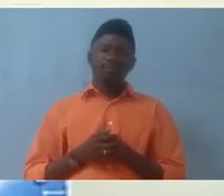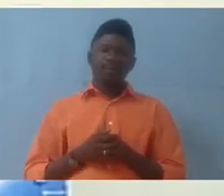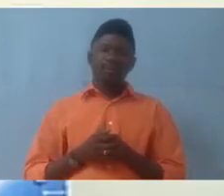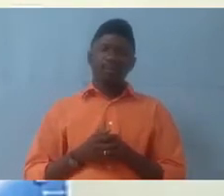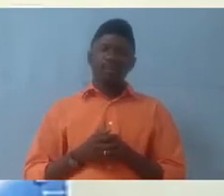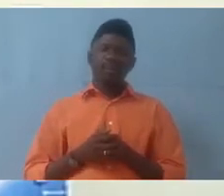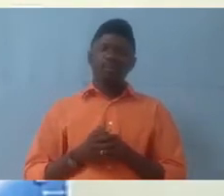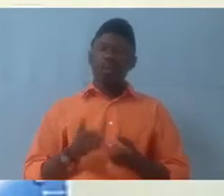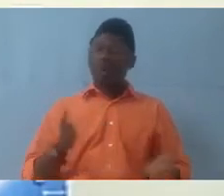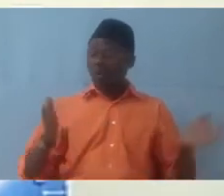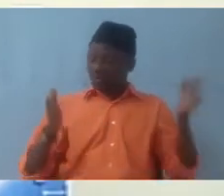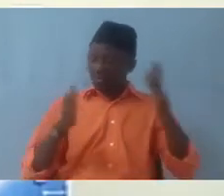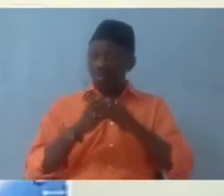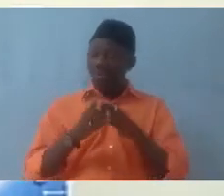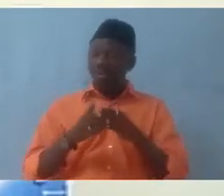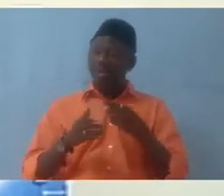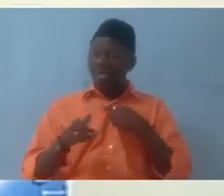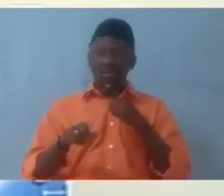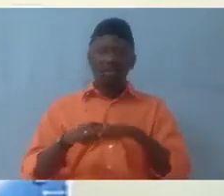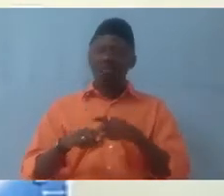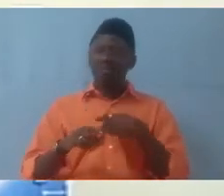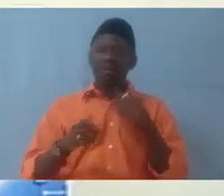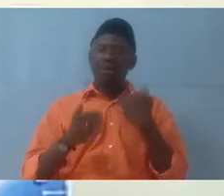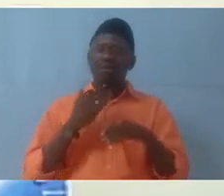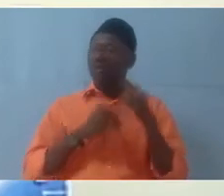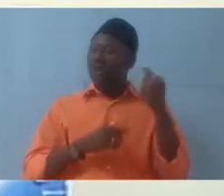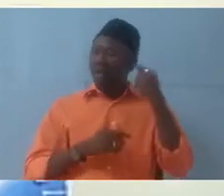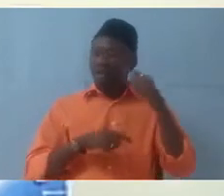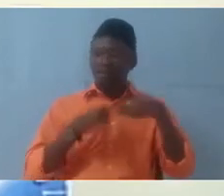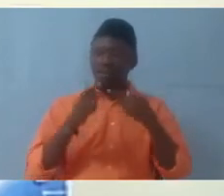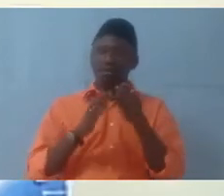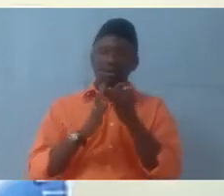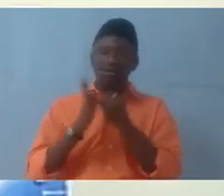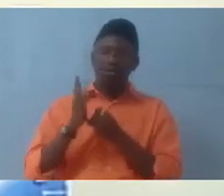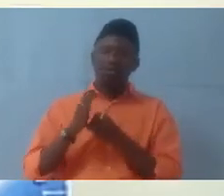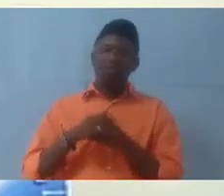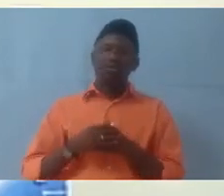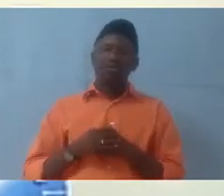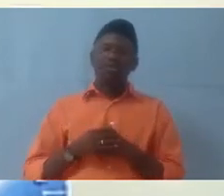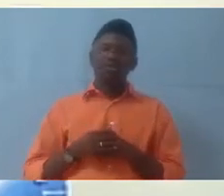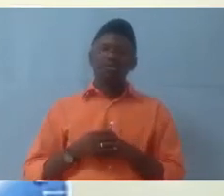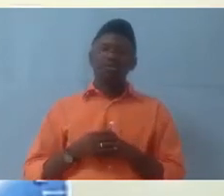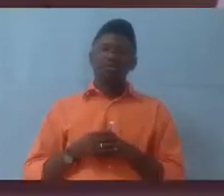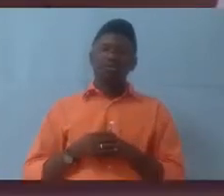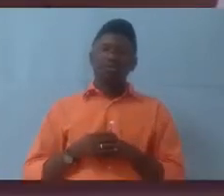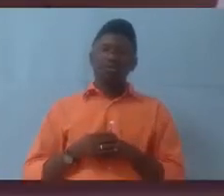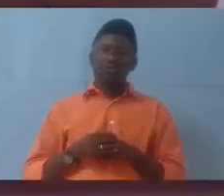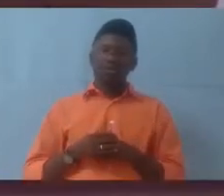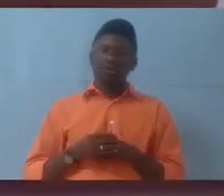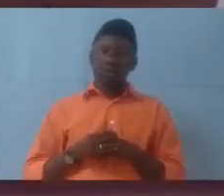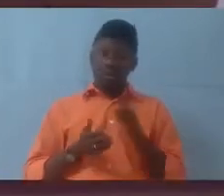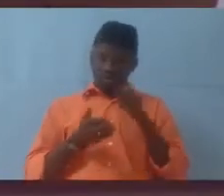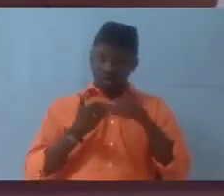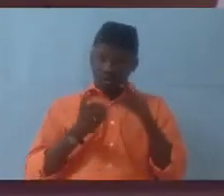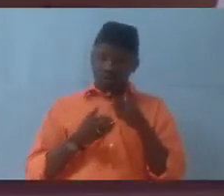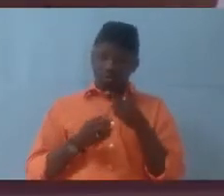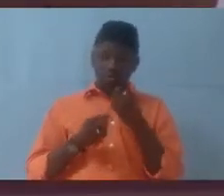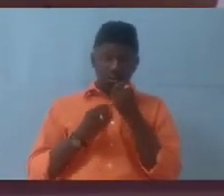matter. Ci depuis bo ba légui nak déggatuma dara lu jëm ci mbir mom. Mr. Gomez, would it be correct to say that you